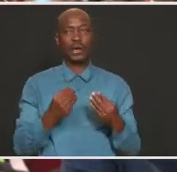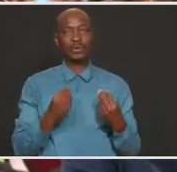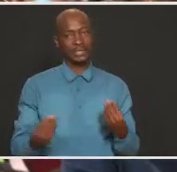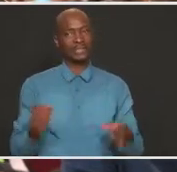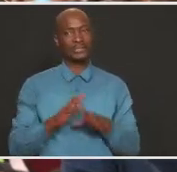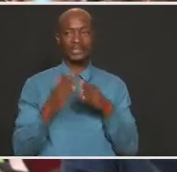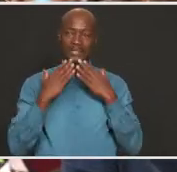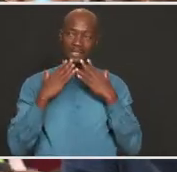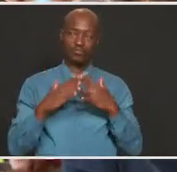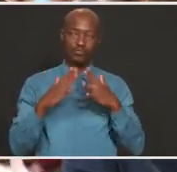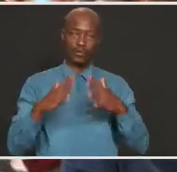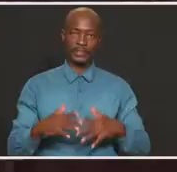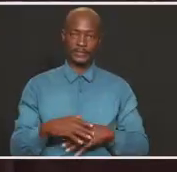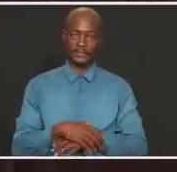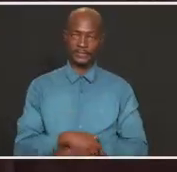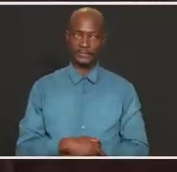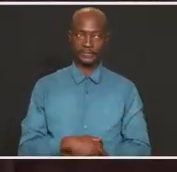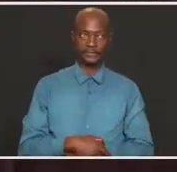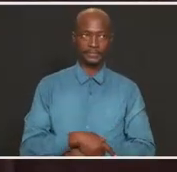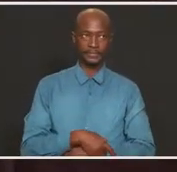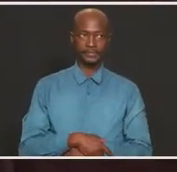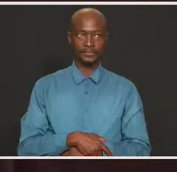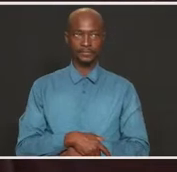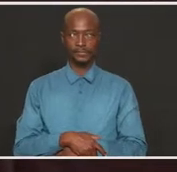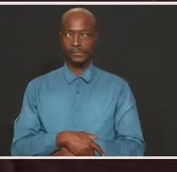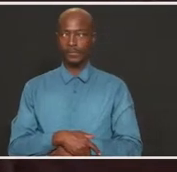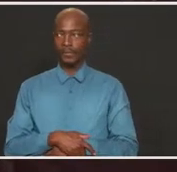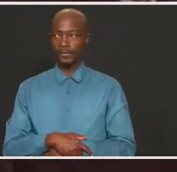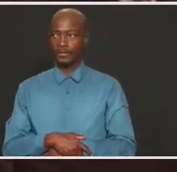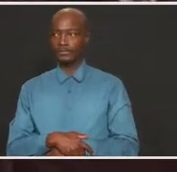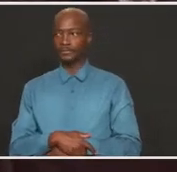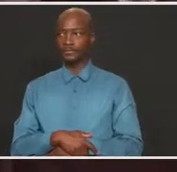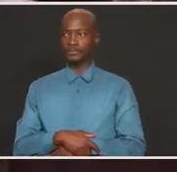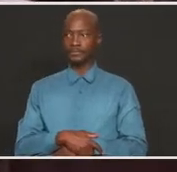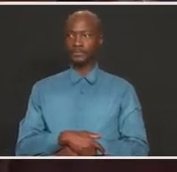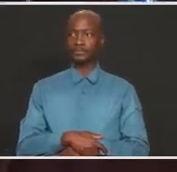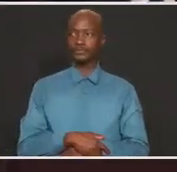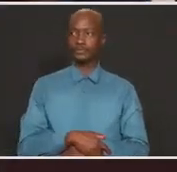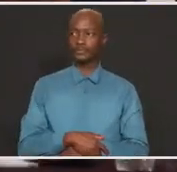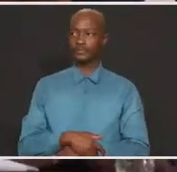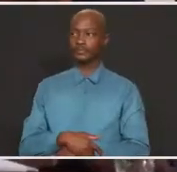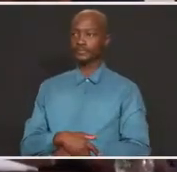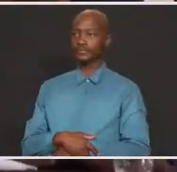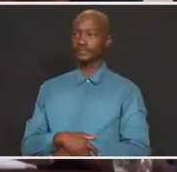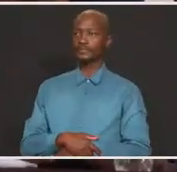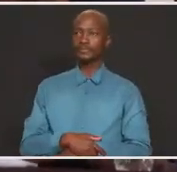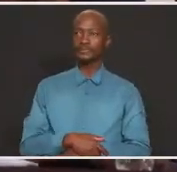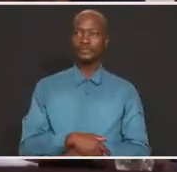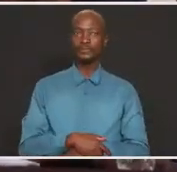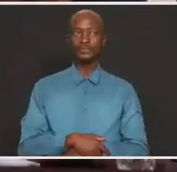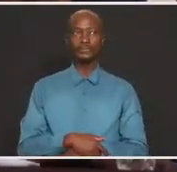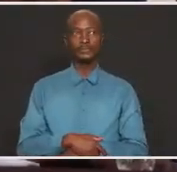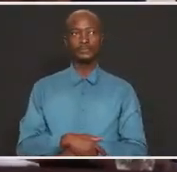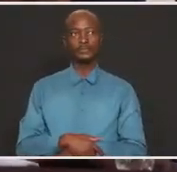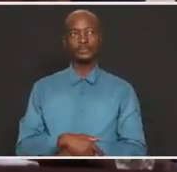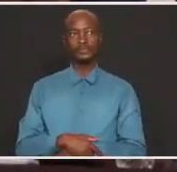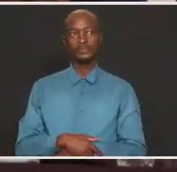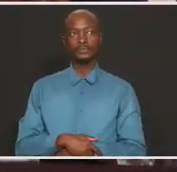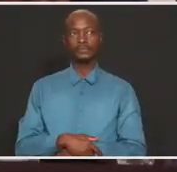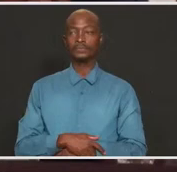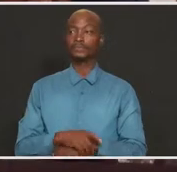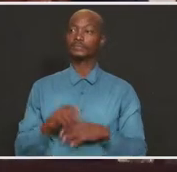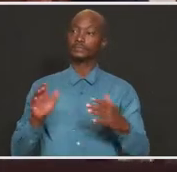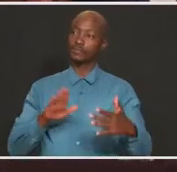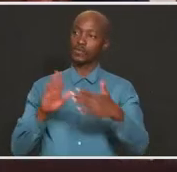much thank you the first round went very well